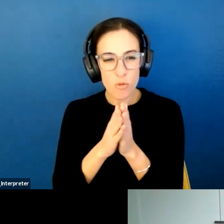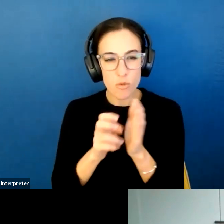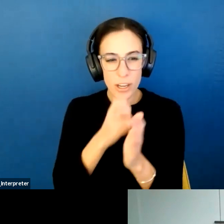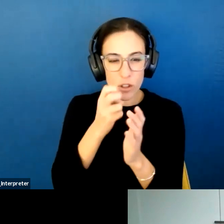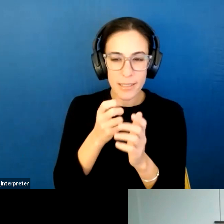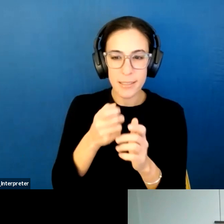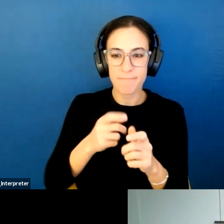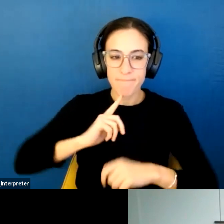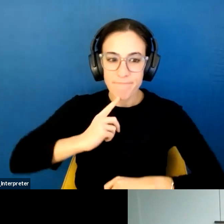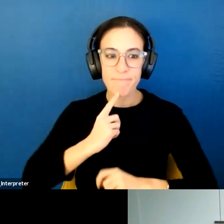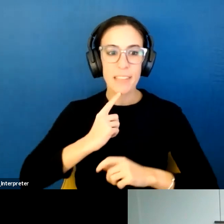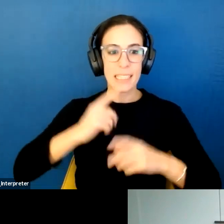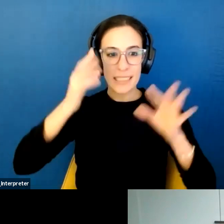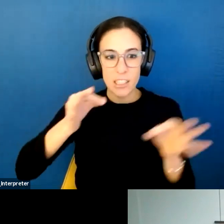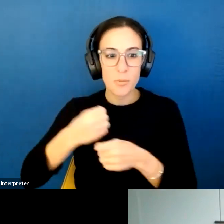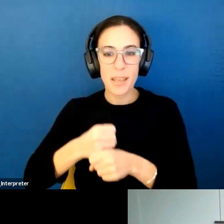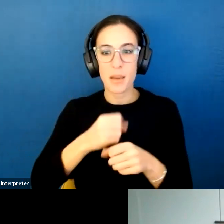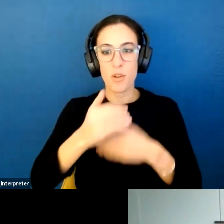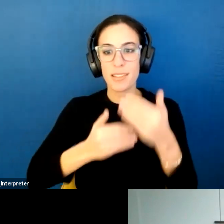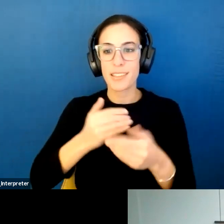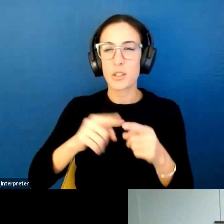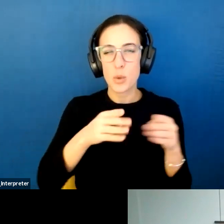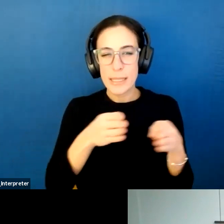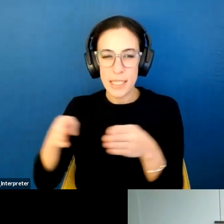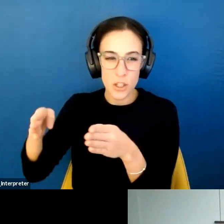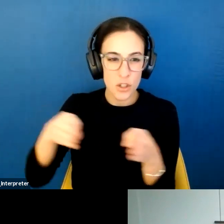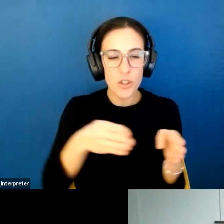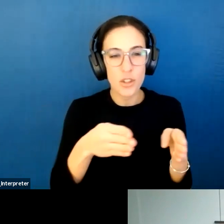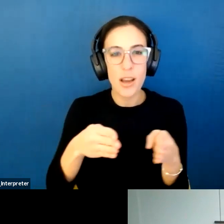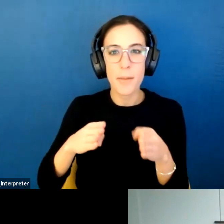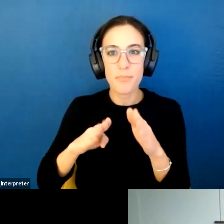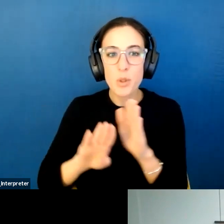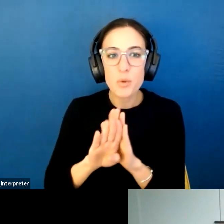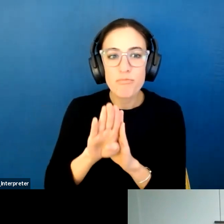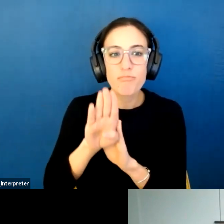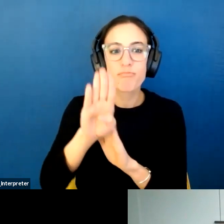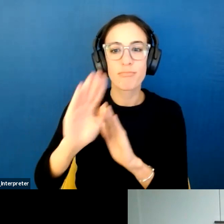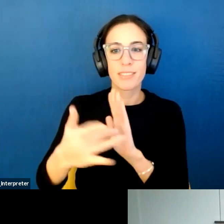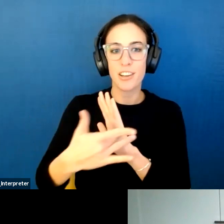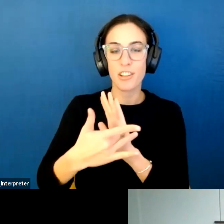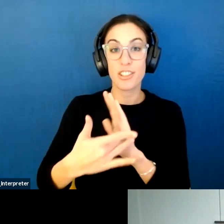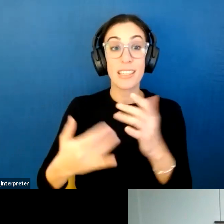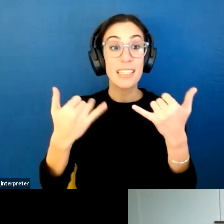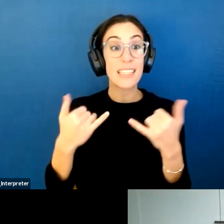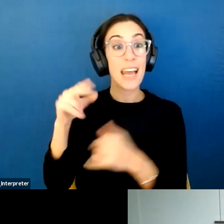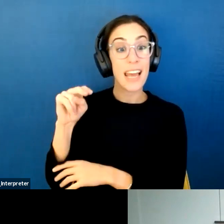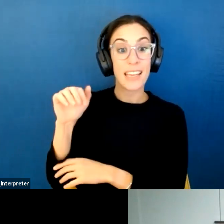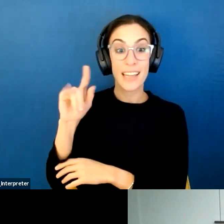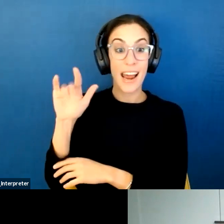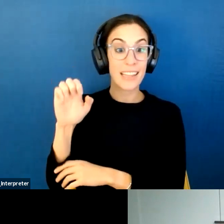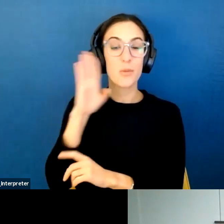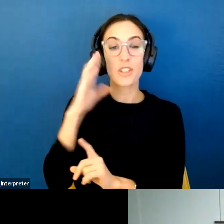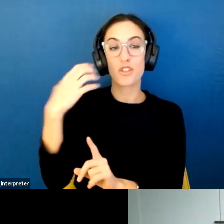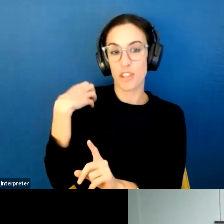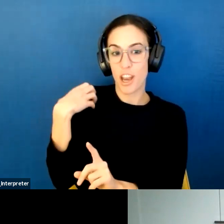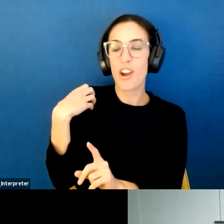steer responsible development of emerging technologies. Today, Natalie will be chairing the coming panel on the